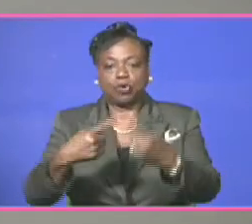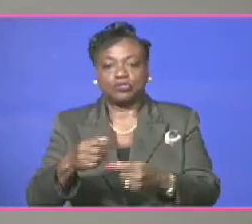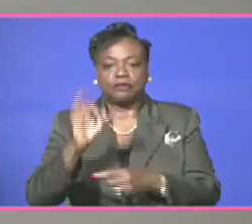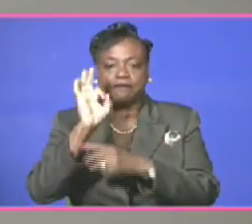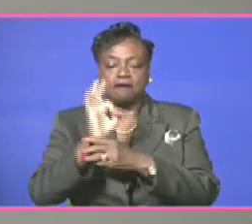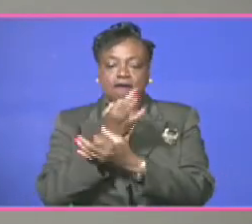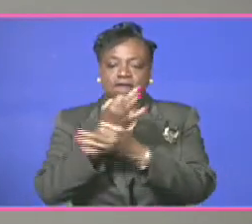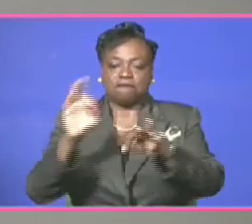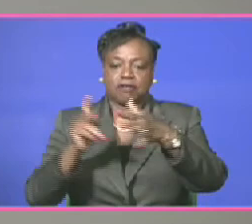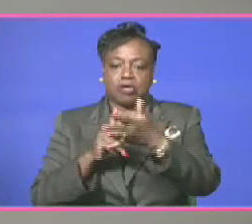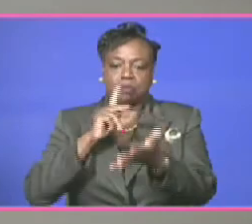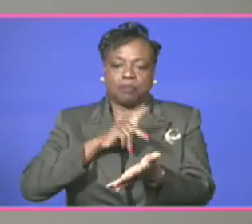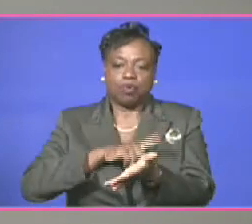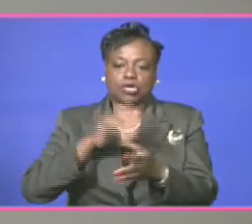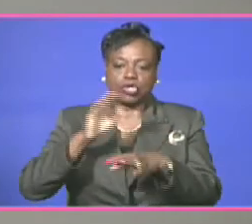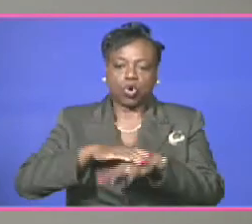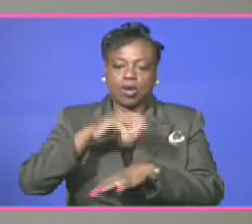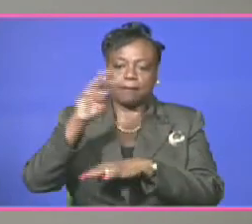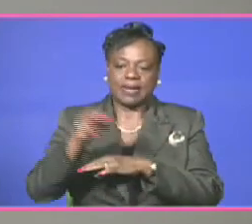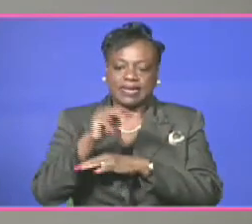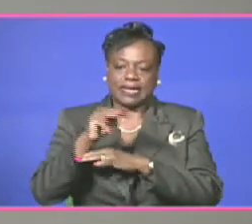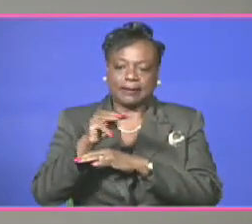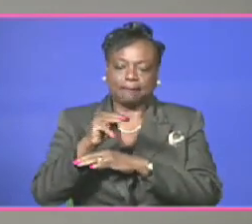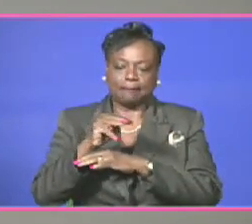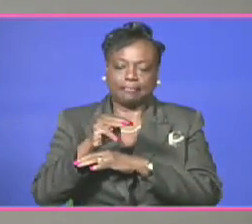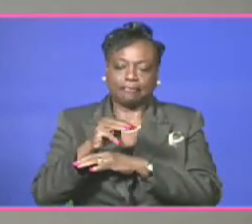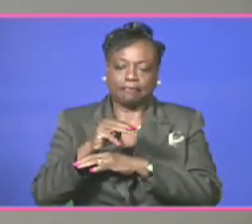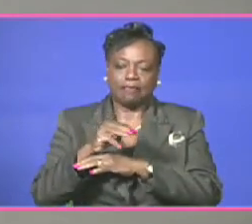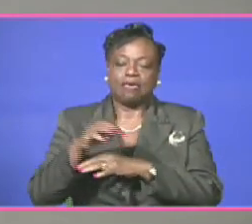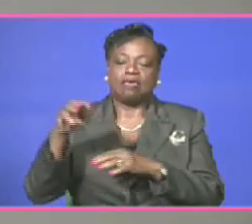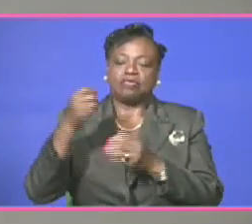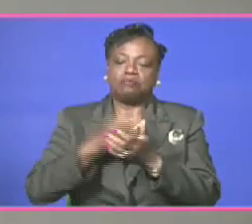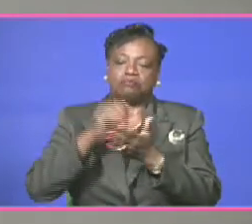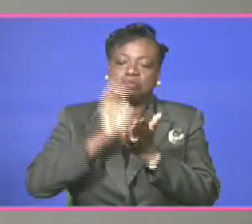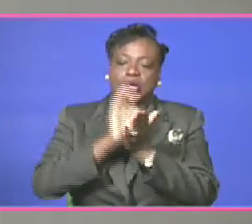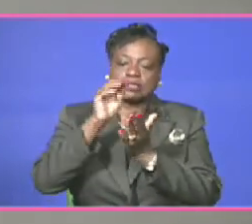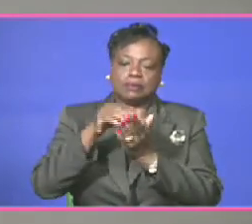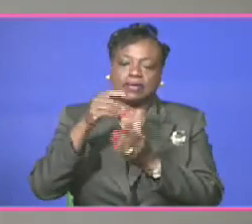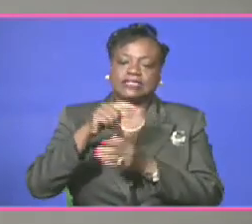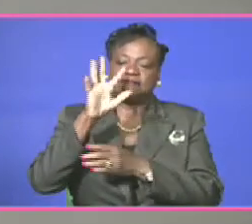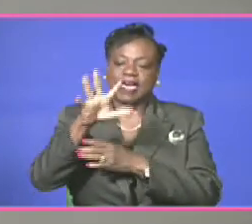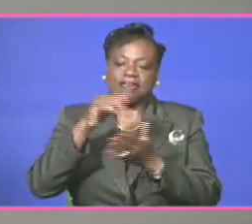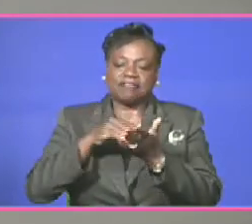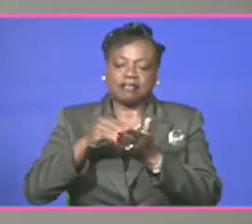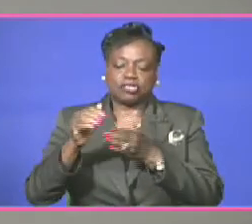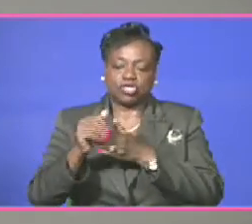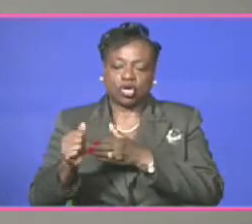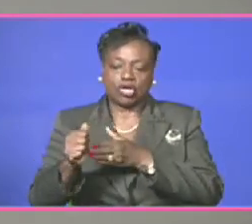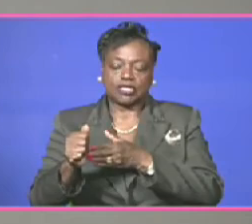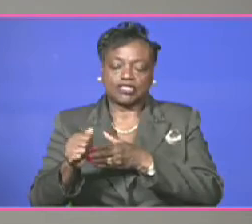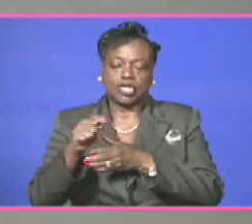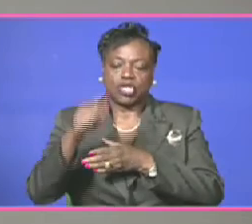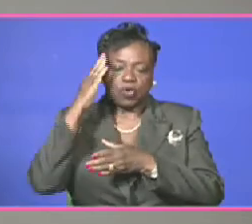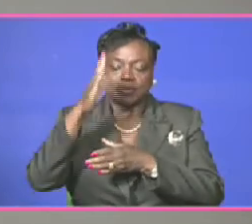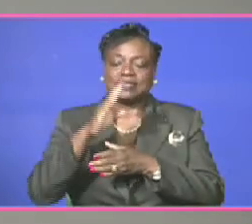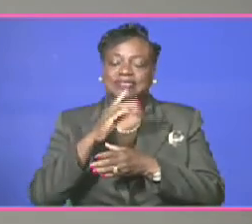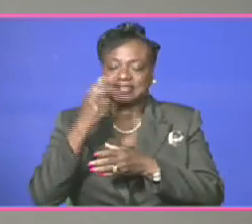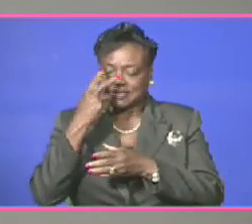Monday. The maximum payments you'll see is probably about 5,000 with a few